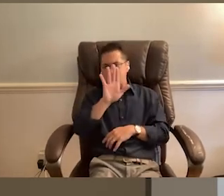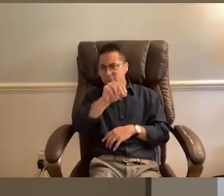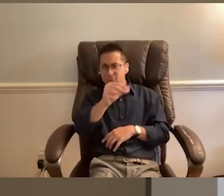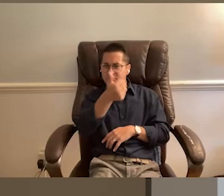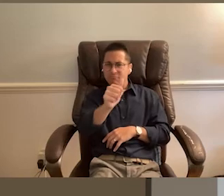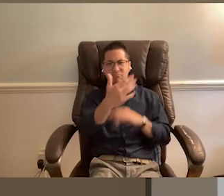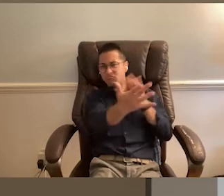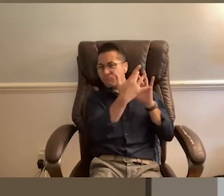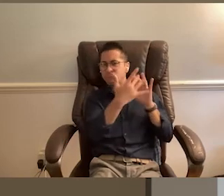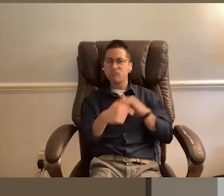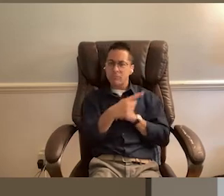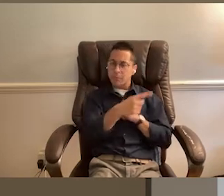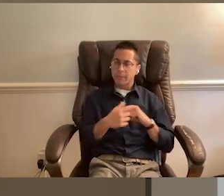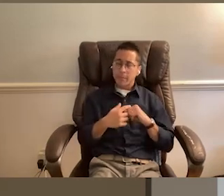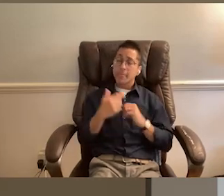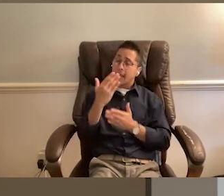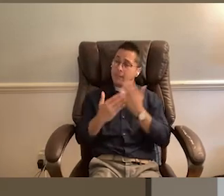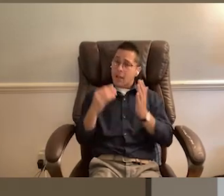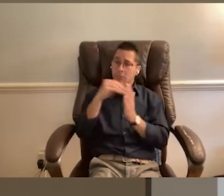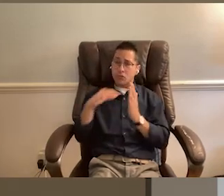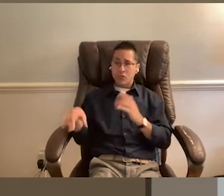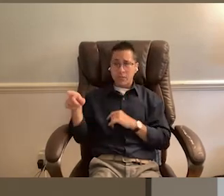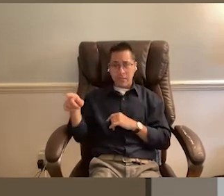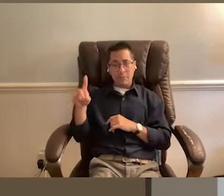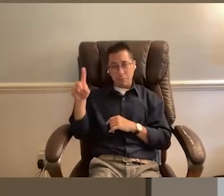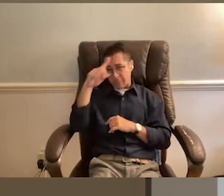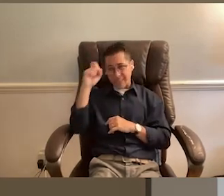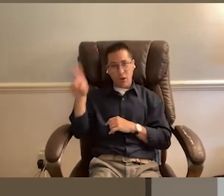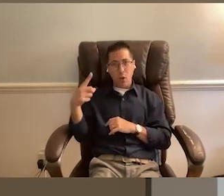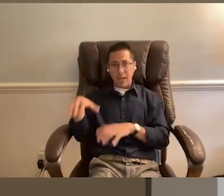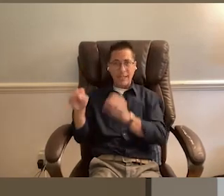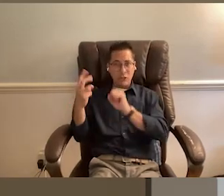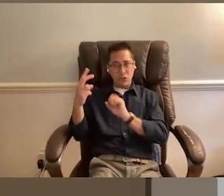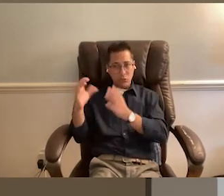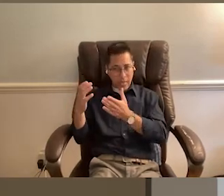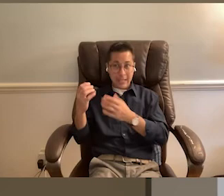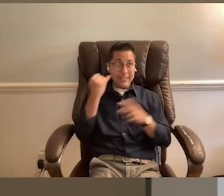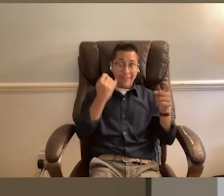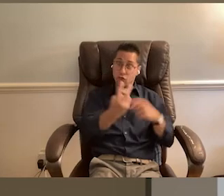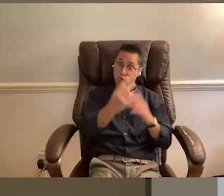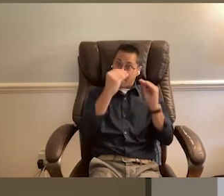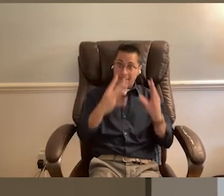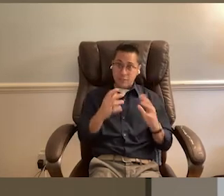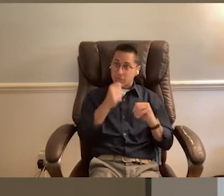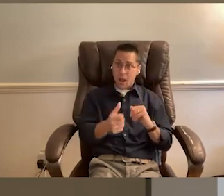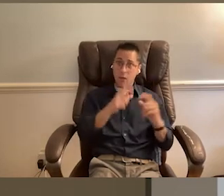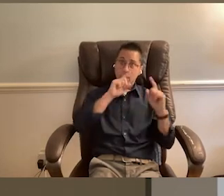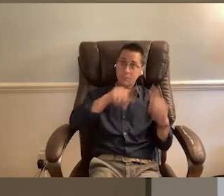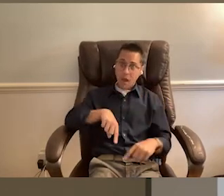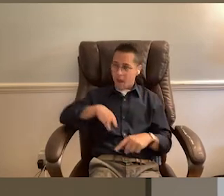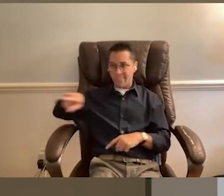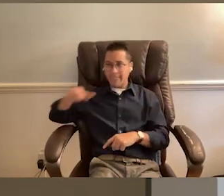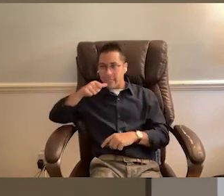These are areas that kind of we want to grow in terms of communication. So some of the feedback we